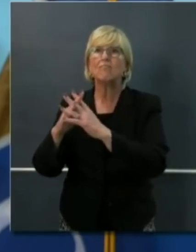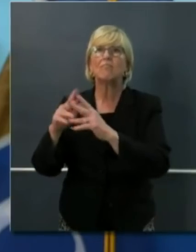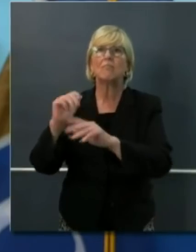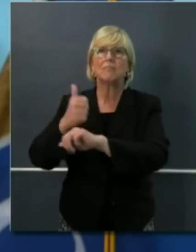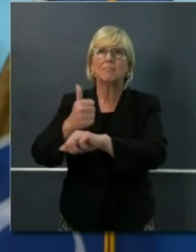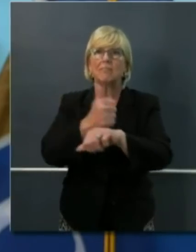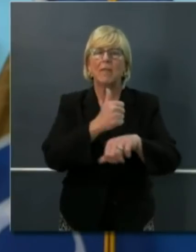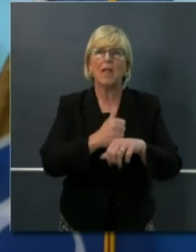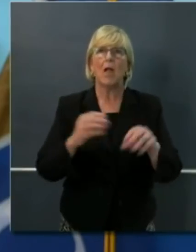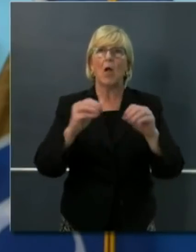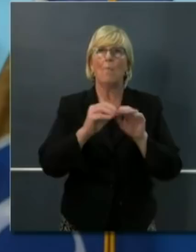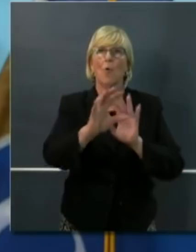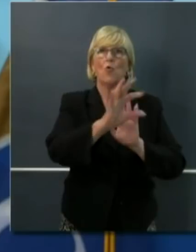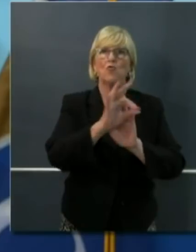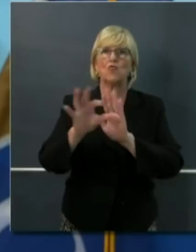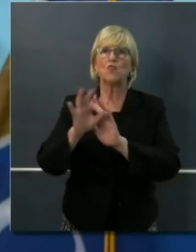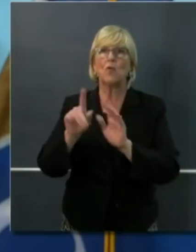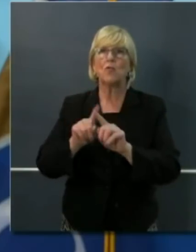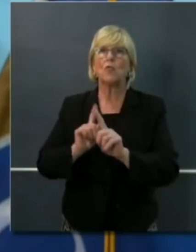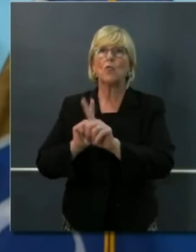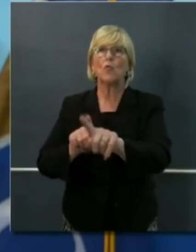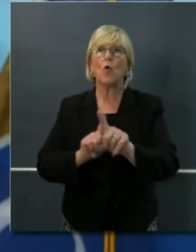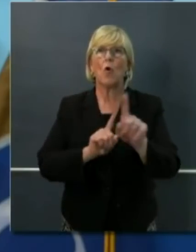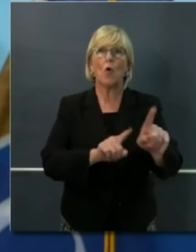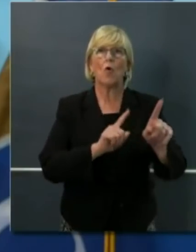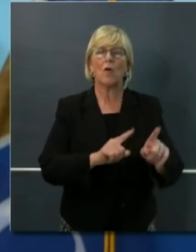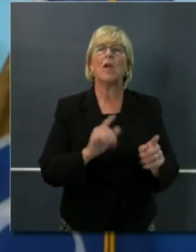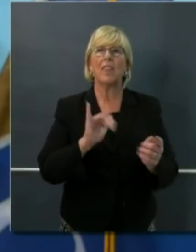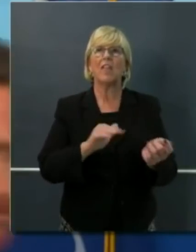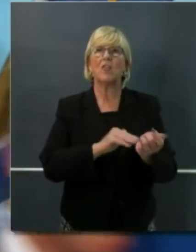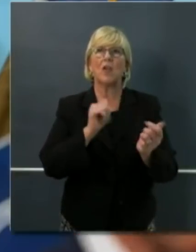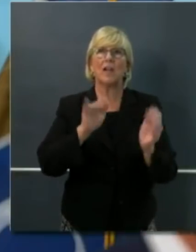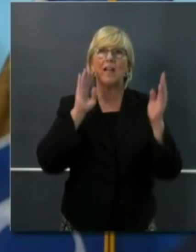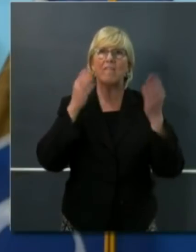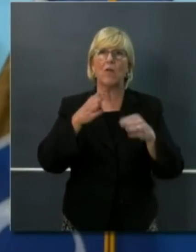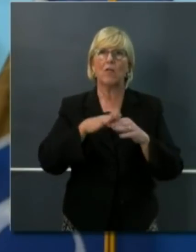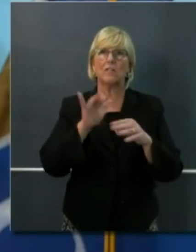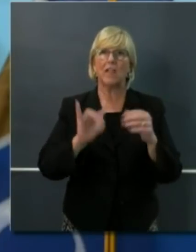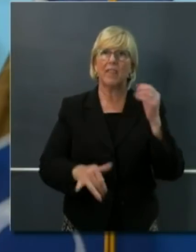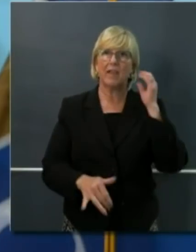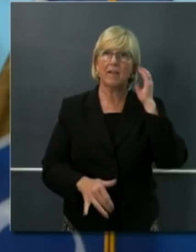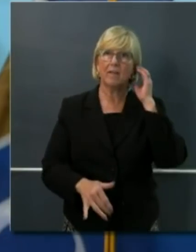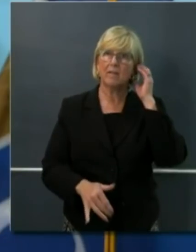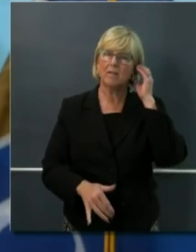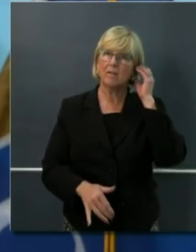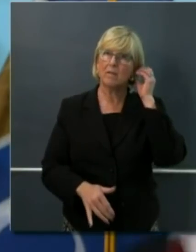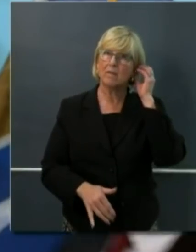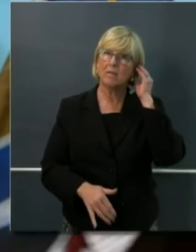those choices, and those locations, Dr. Galley can talk more about.